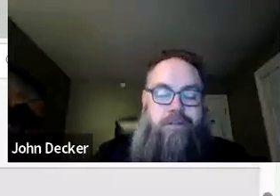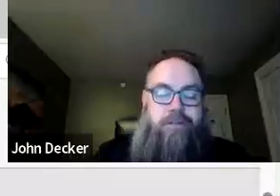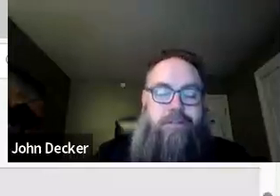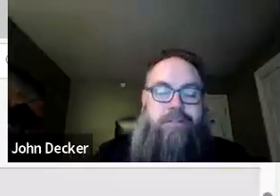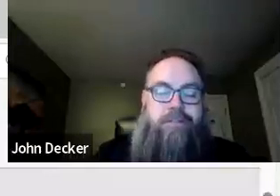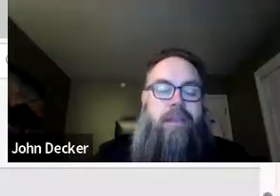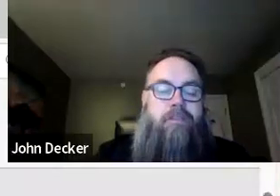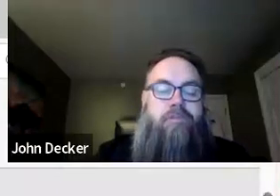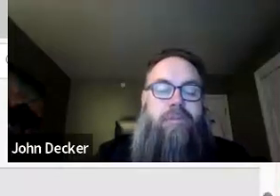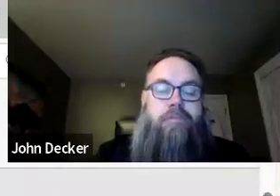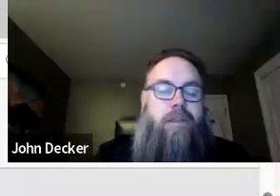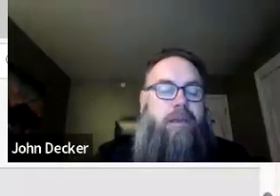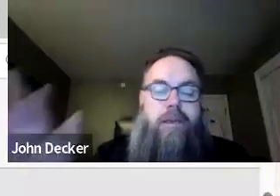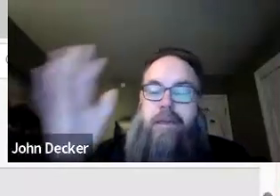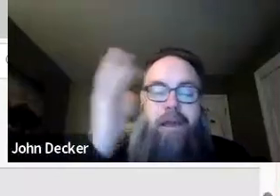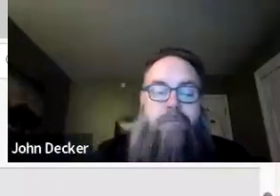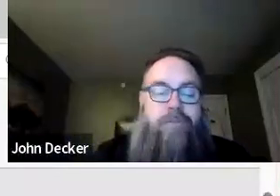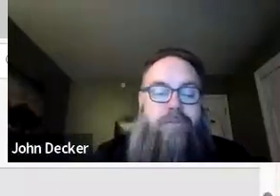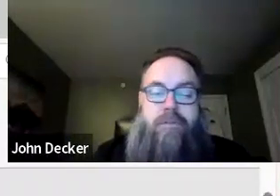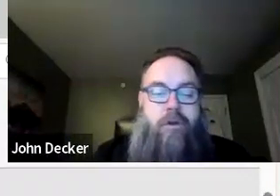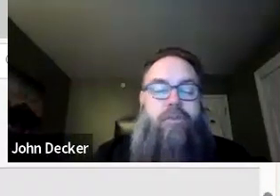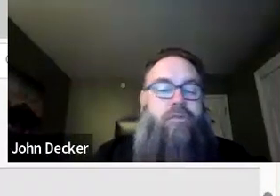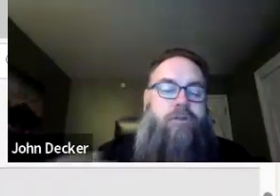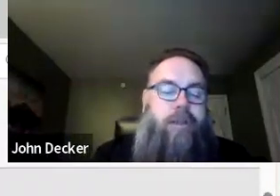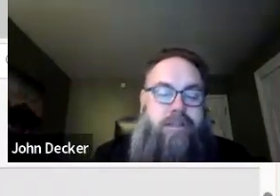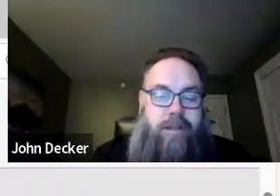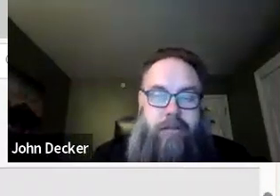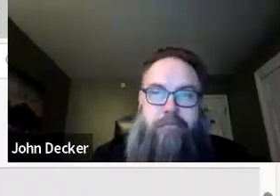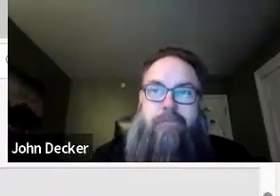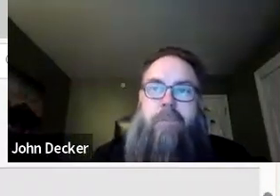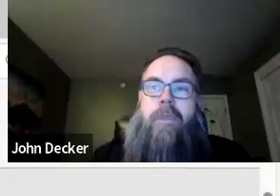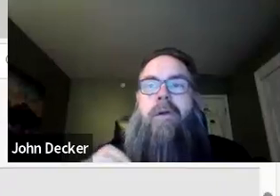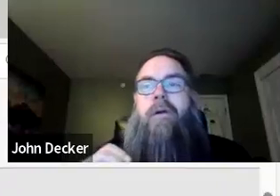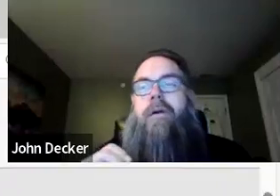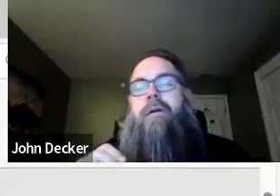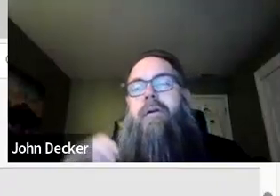methodology is, the same way that you've been billing ever, all throughout the rate study.